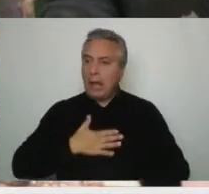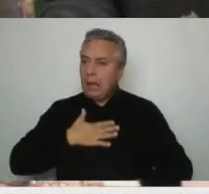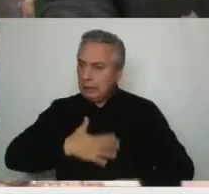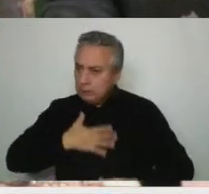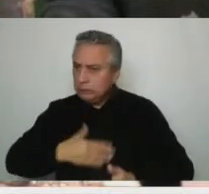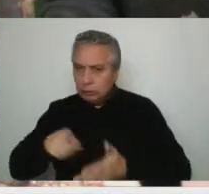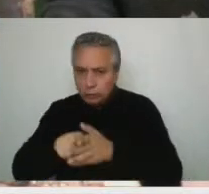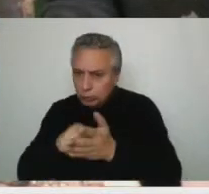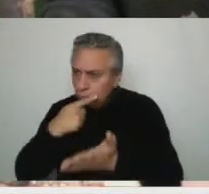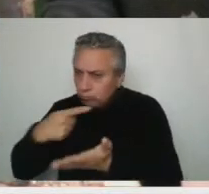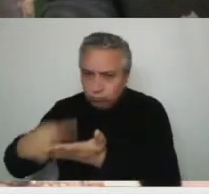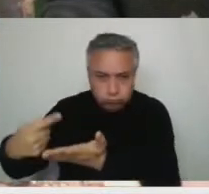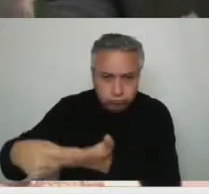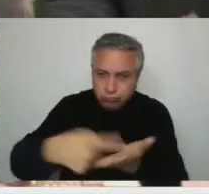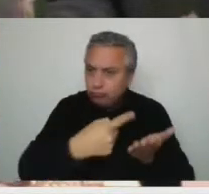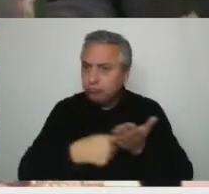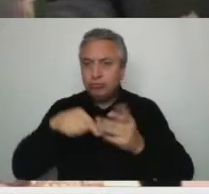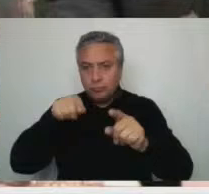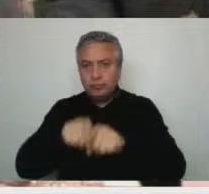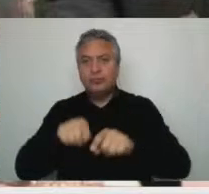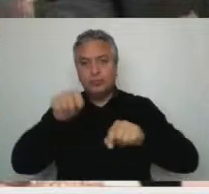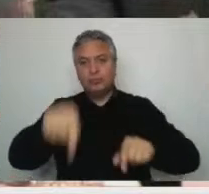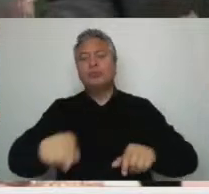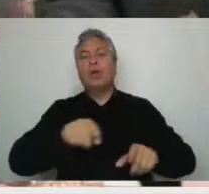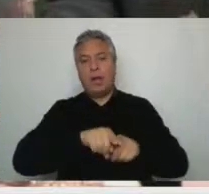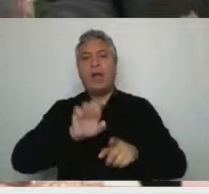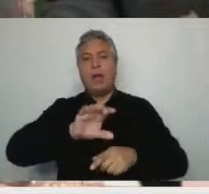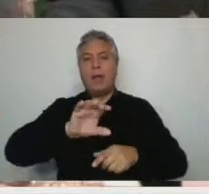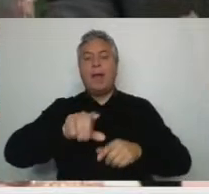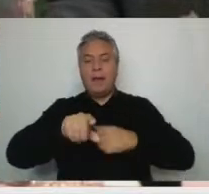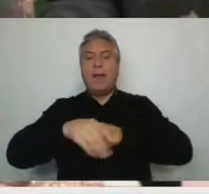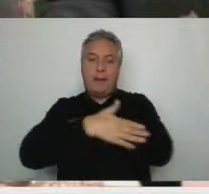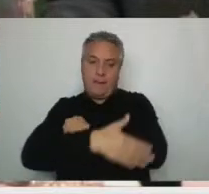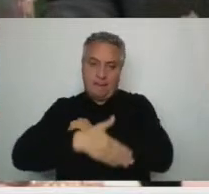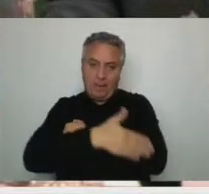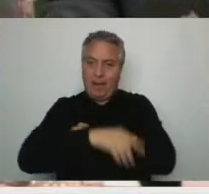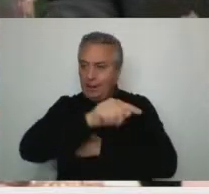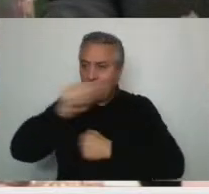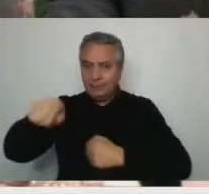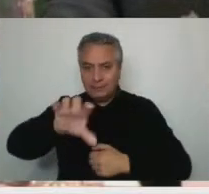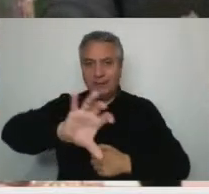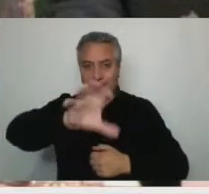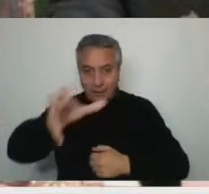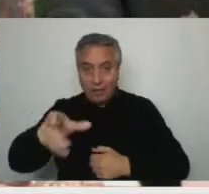We'll also talk about the reforms and efforts that the countries in the region are conducting